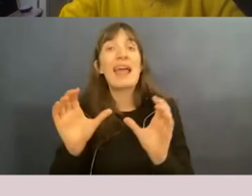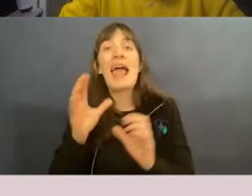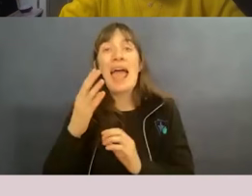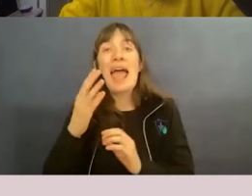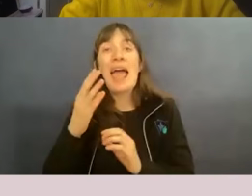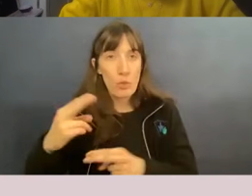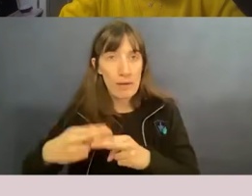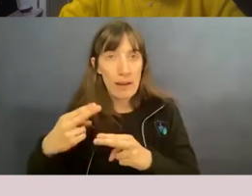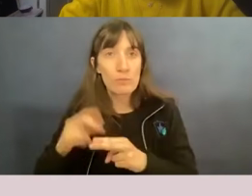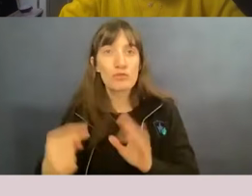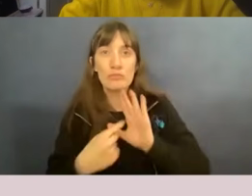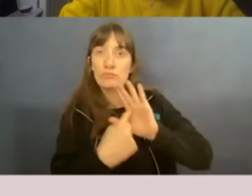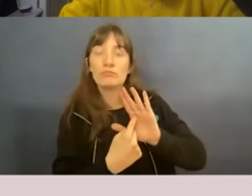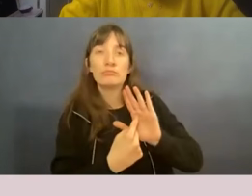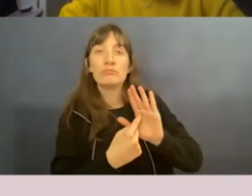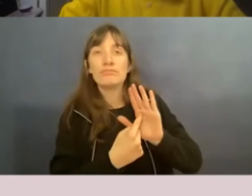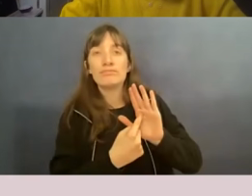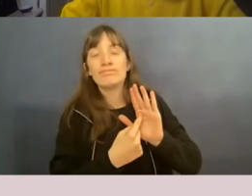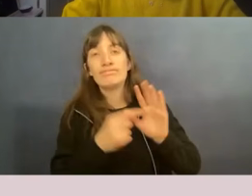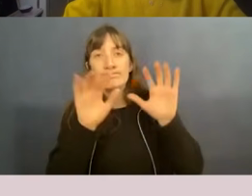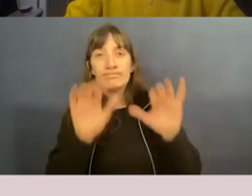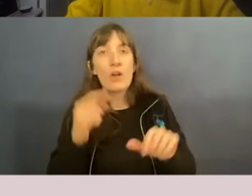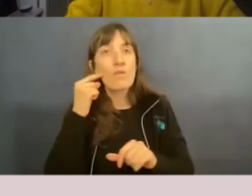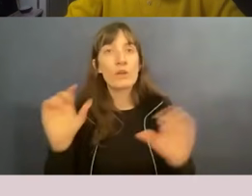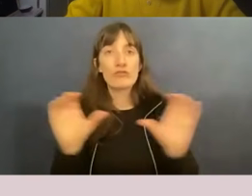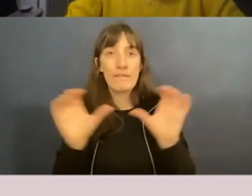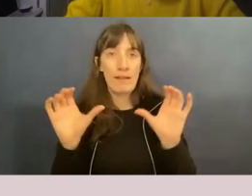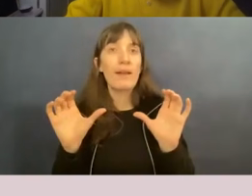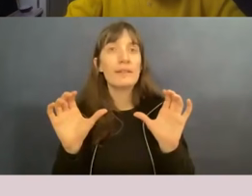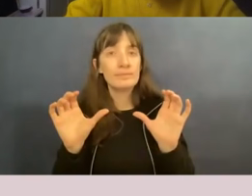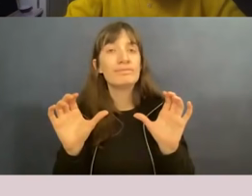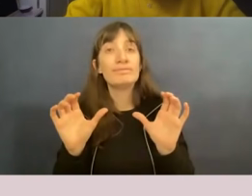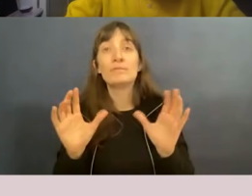it should be displayed on the certificate itself. So I'm going to go ahead and stop the recording.